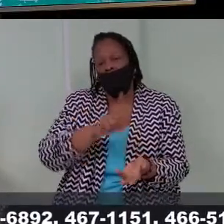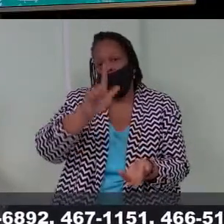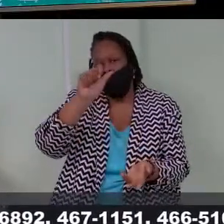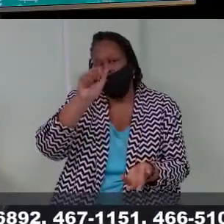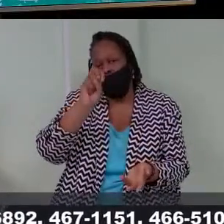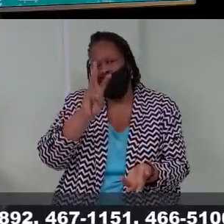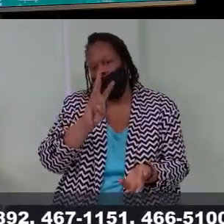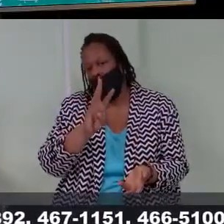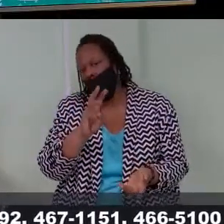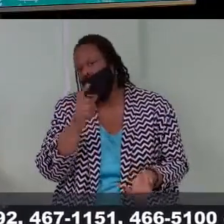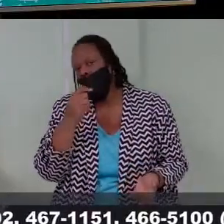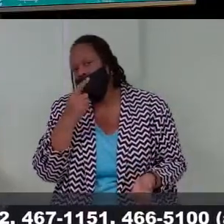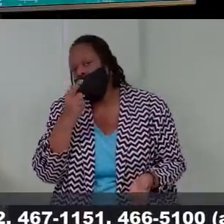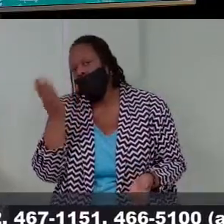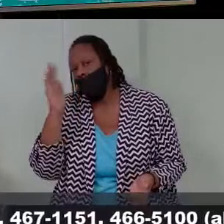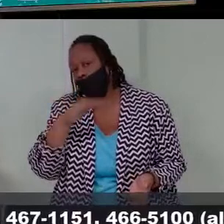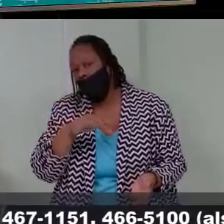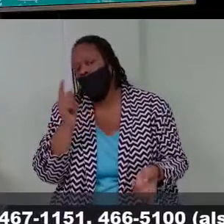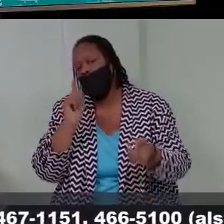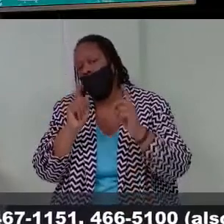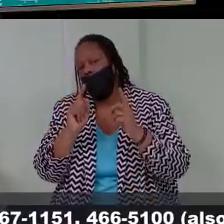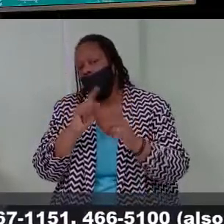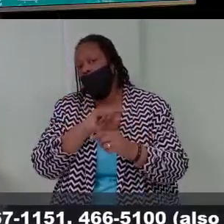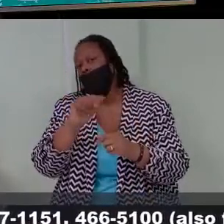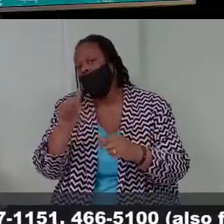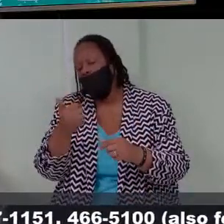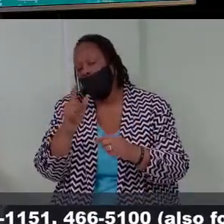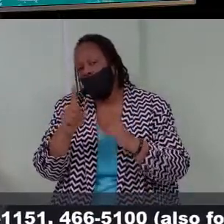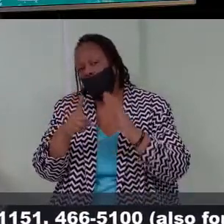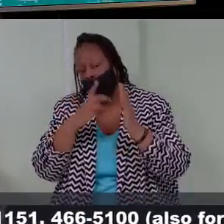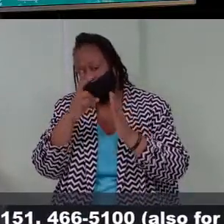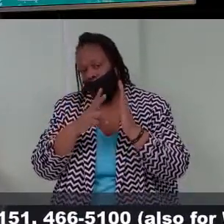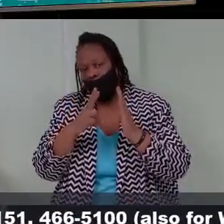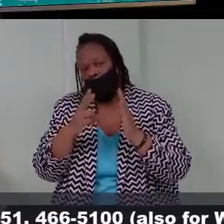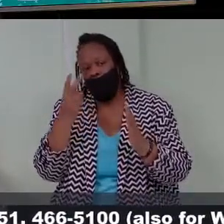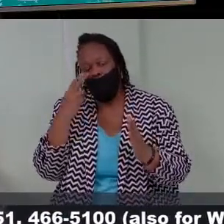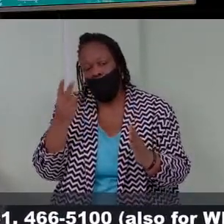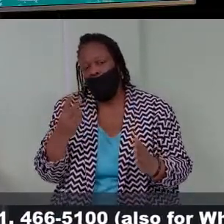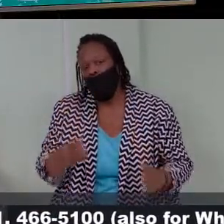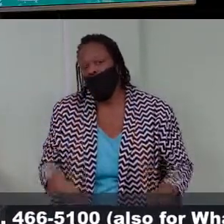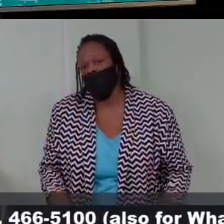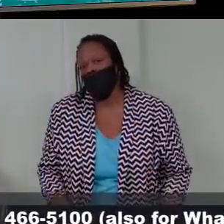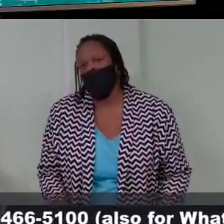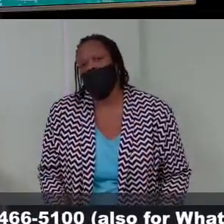Center Situation Report. Dr. Laws.